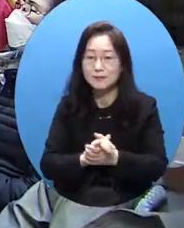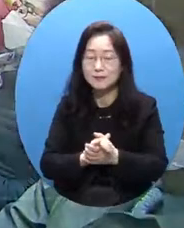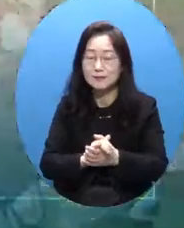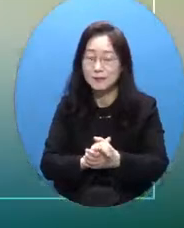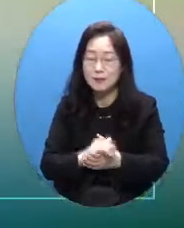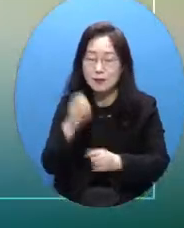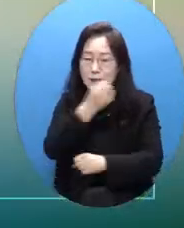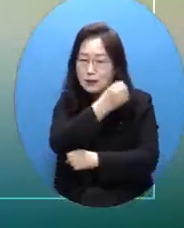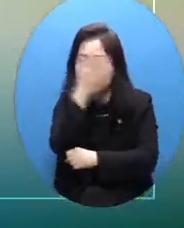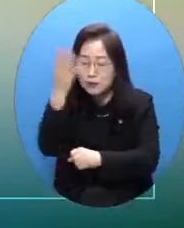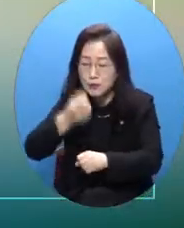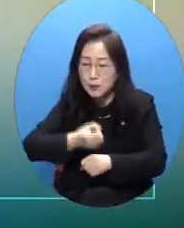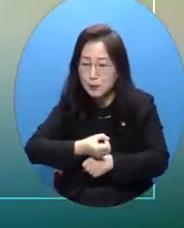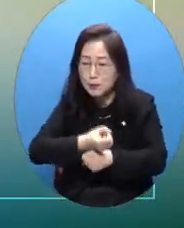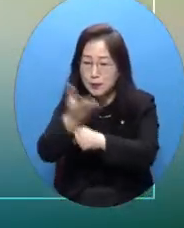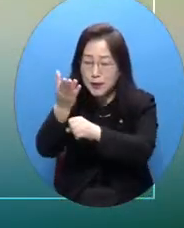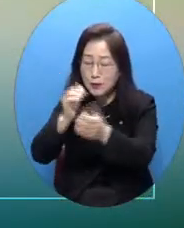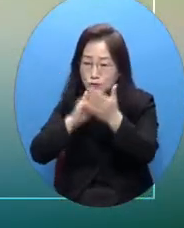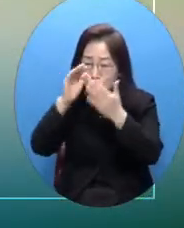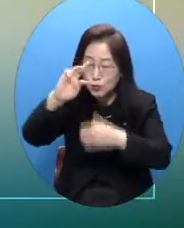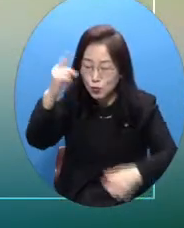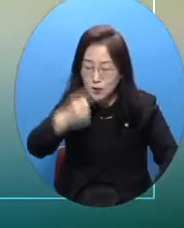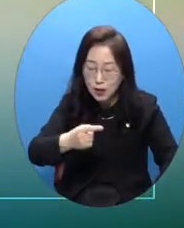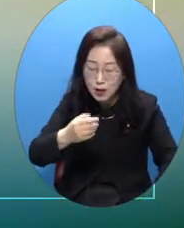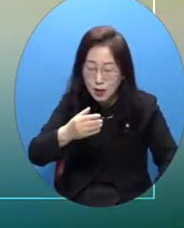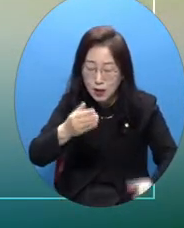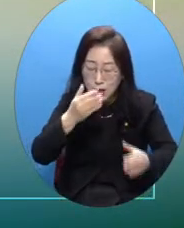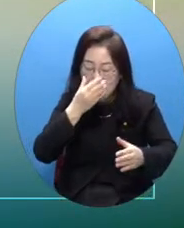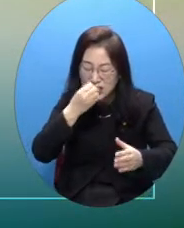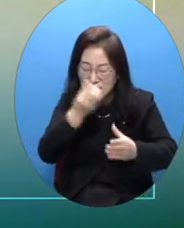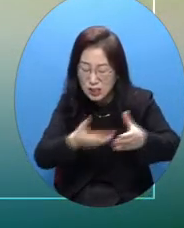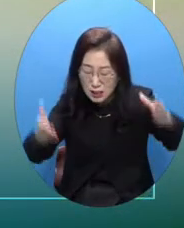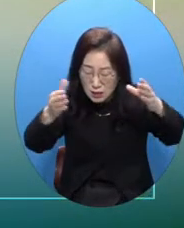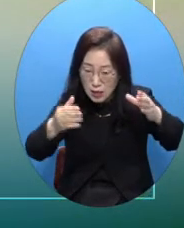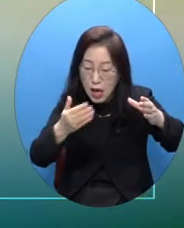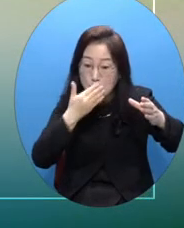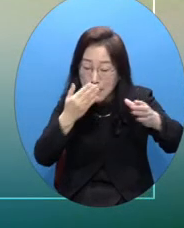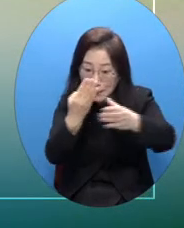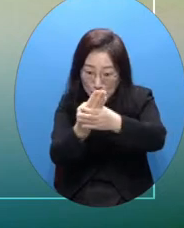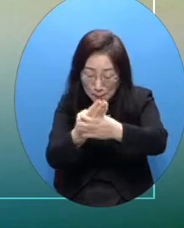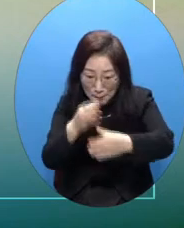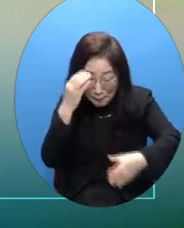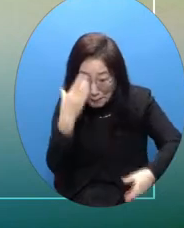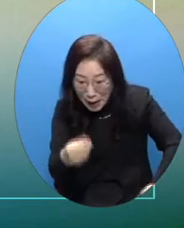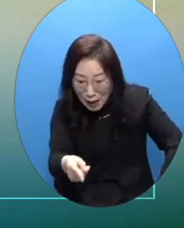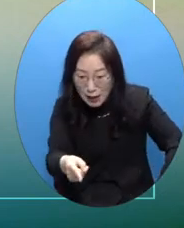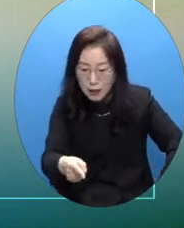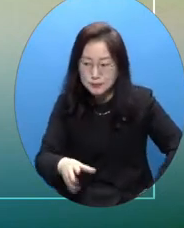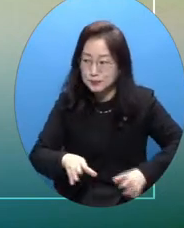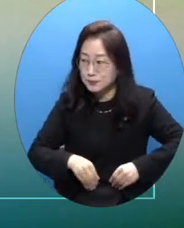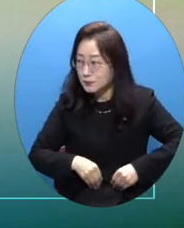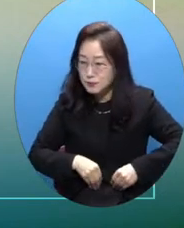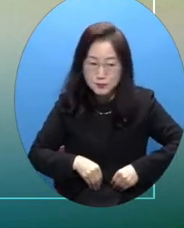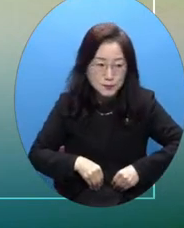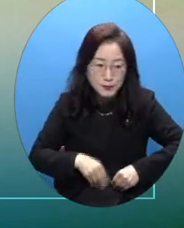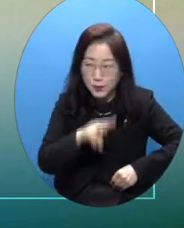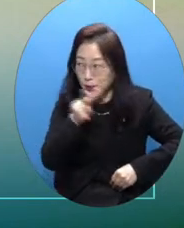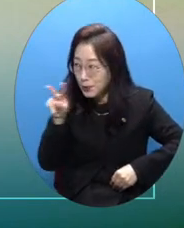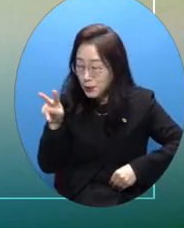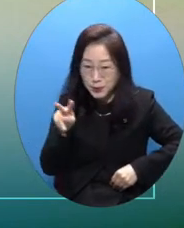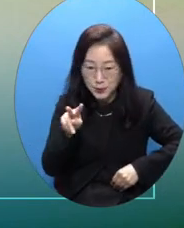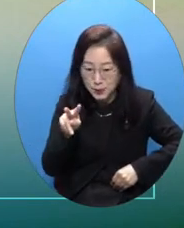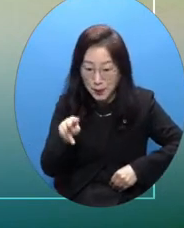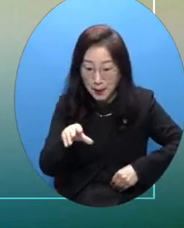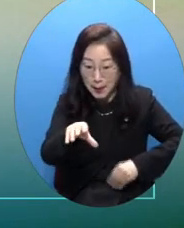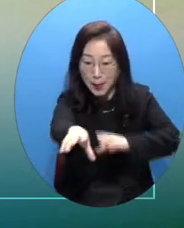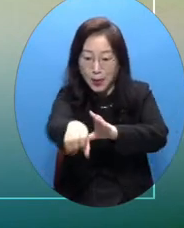one day as he was returning from delivering newspaper he saw a lump of rice dumped in the trash can he was so hungry and he looked